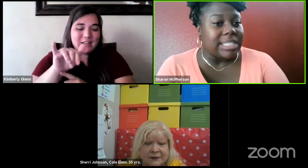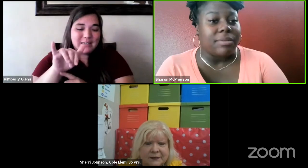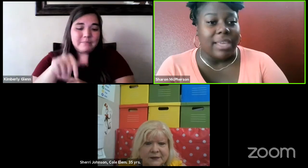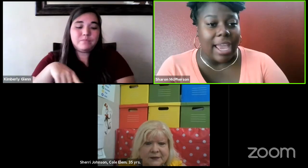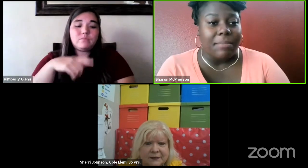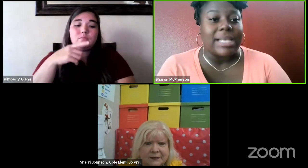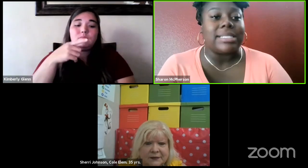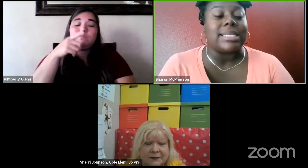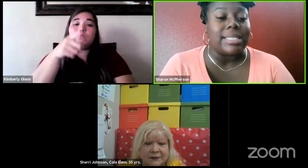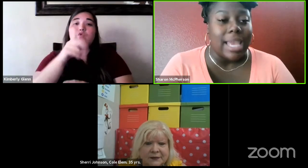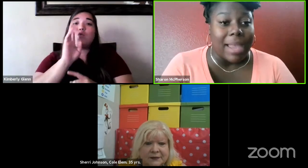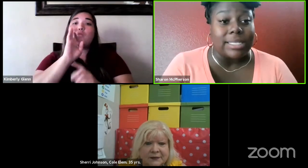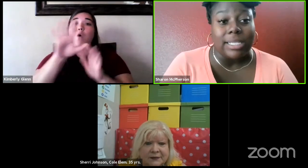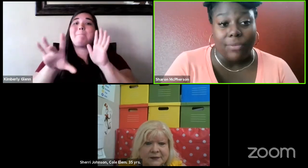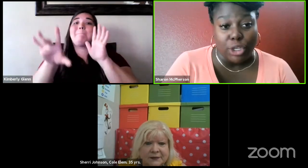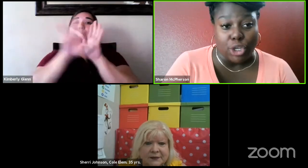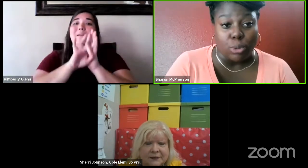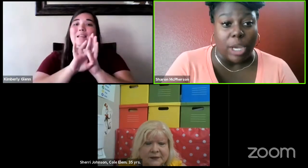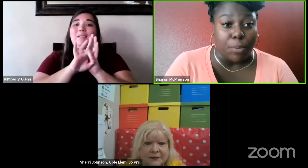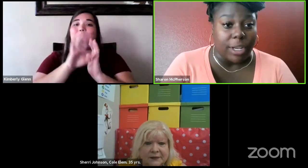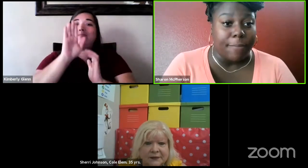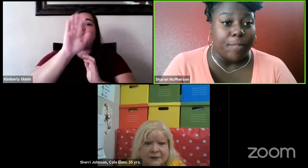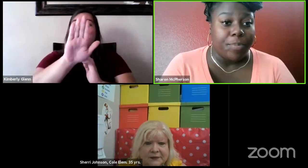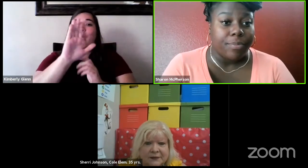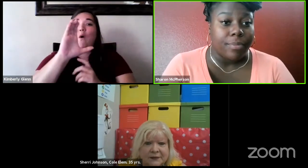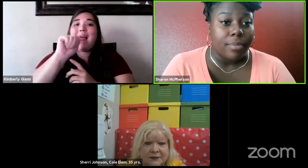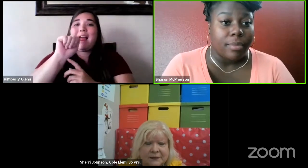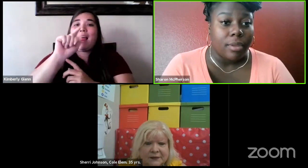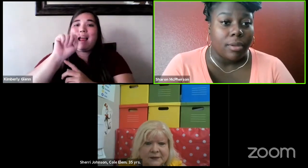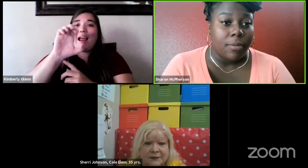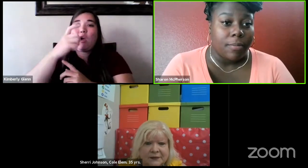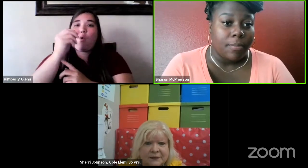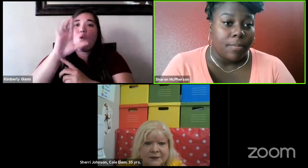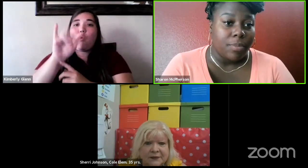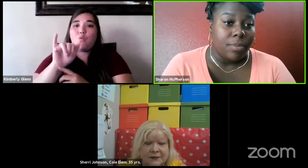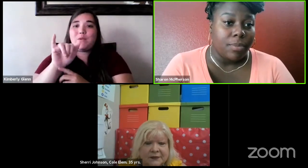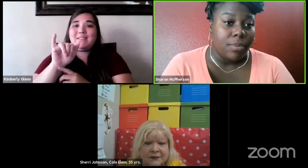And the concept of the game is the same as the TV show Jeopardy.